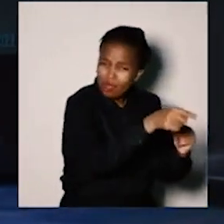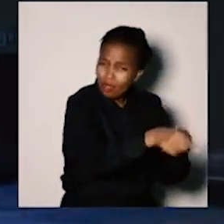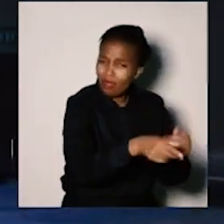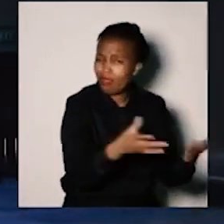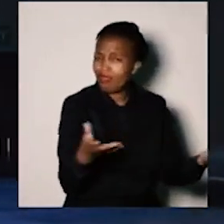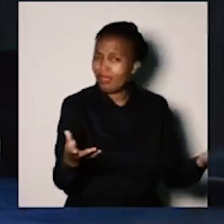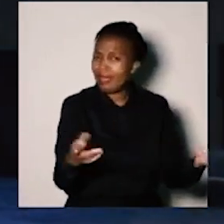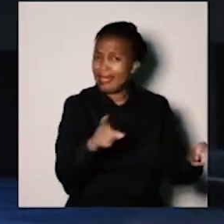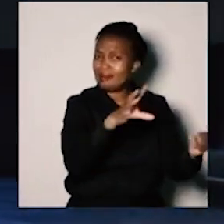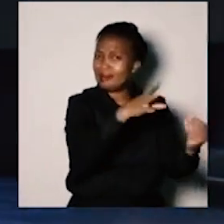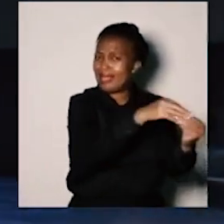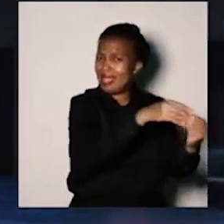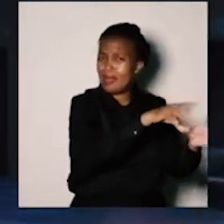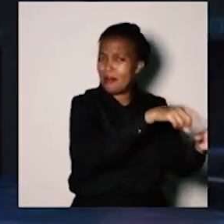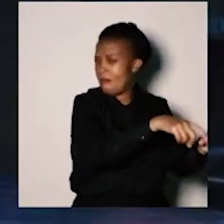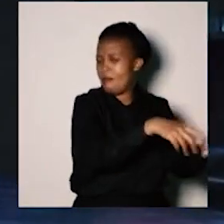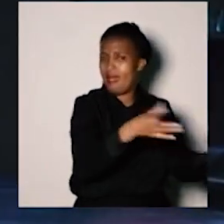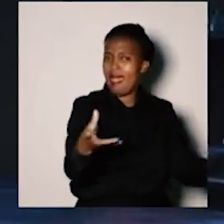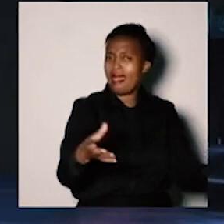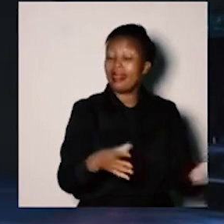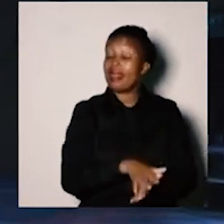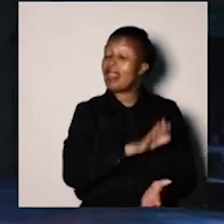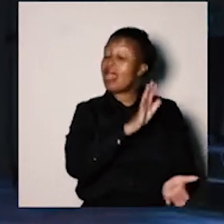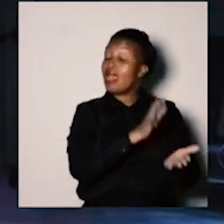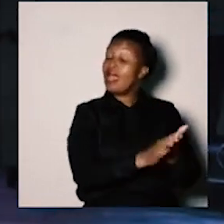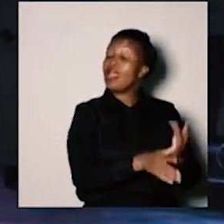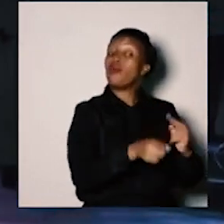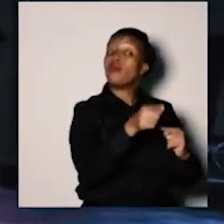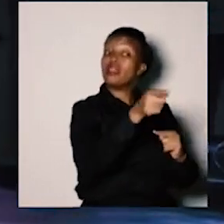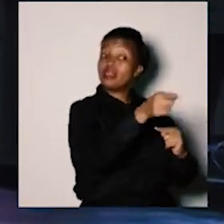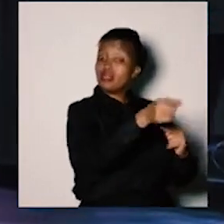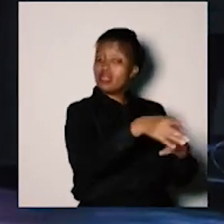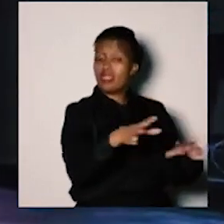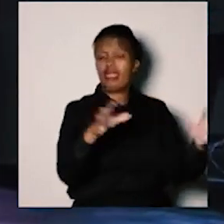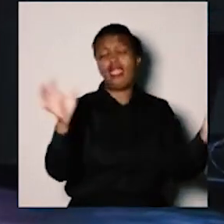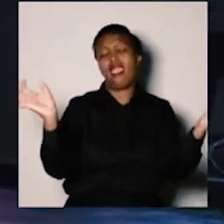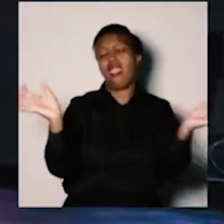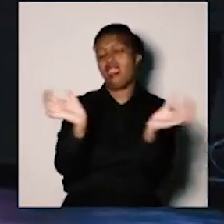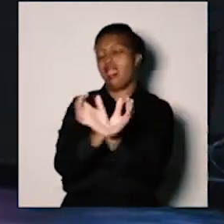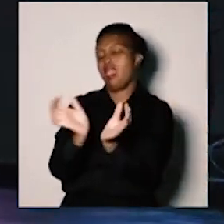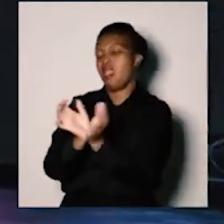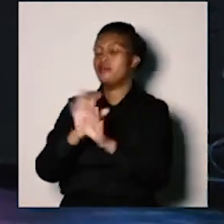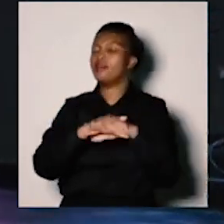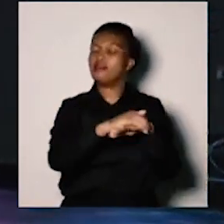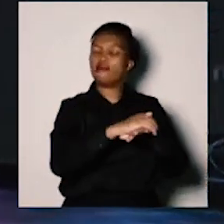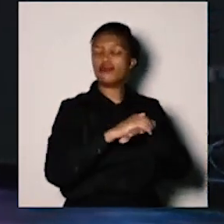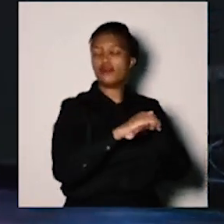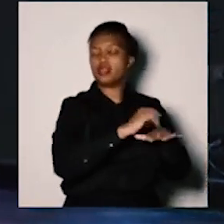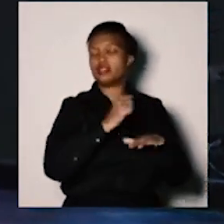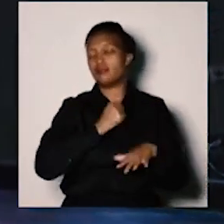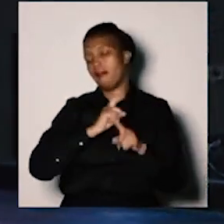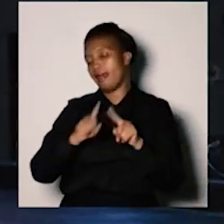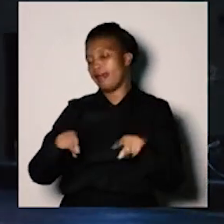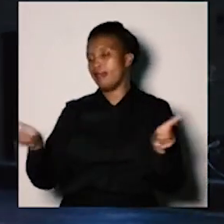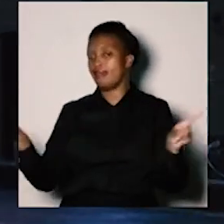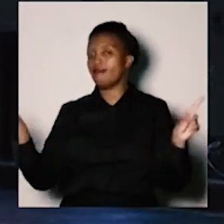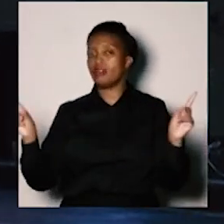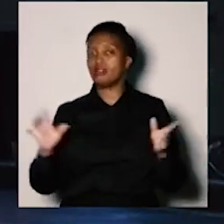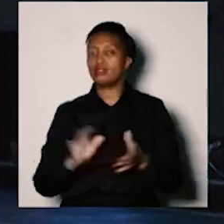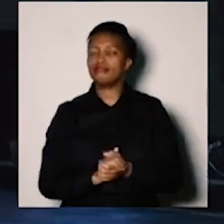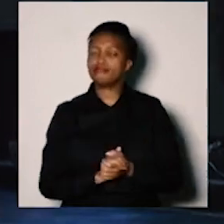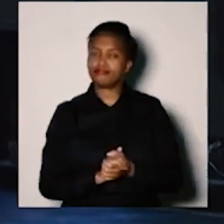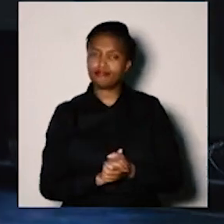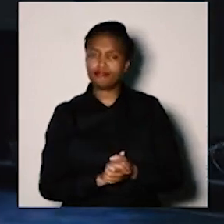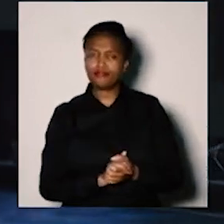attend a Bible study. And I went there, and that's where I met my friends, you know, Spiwe Zuma, the late Jerili Chela, Musa